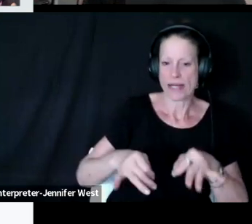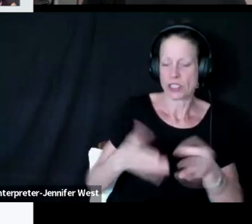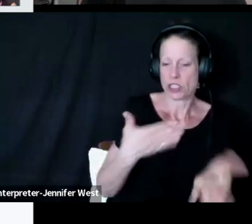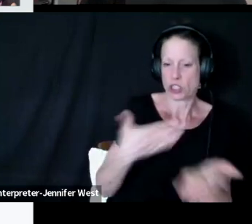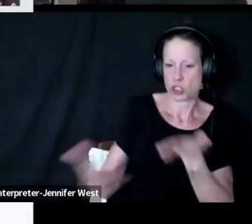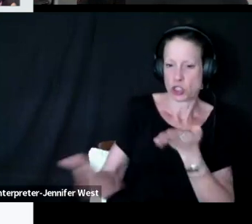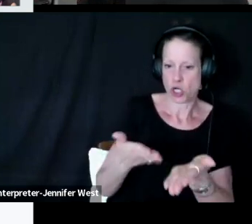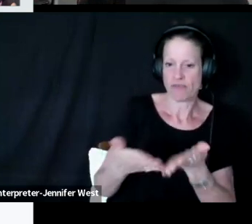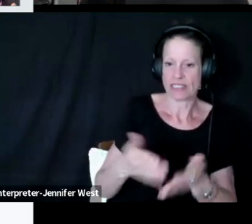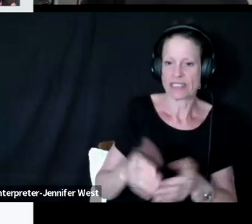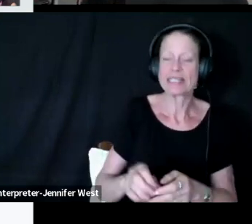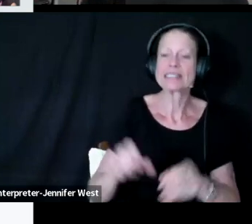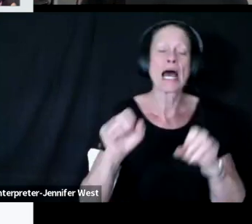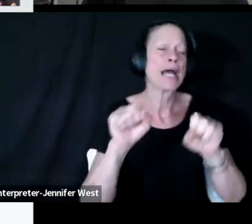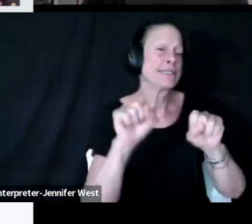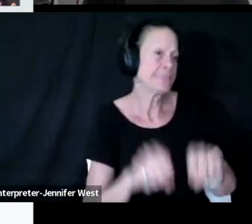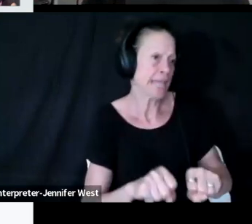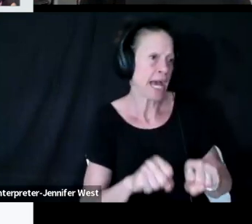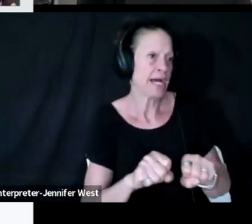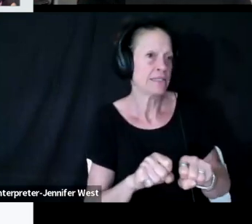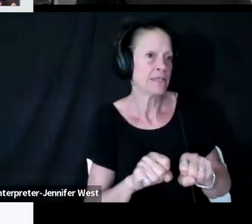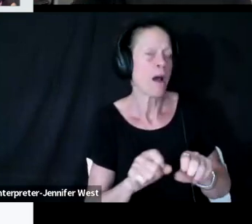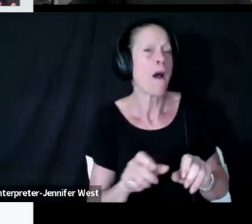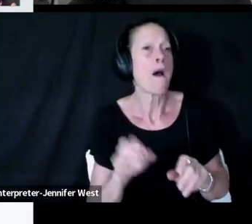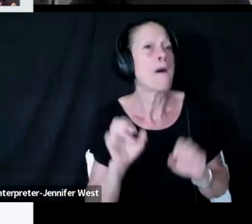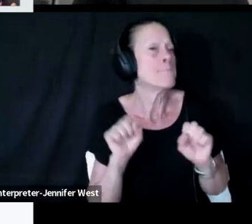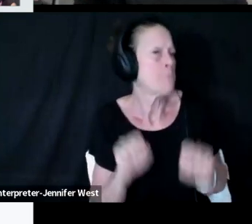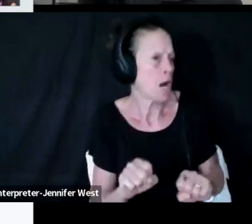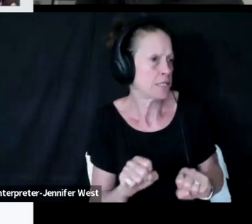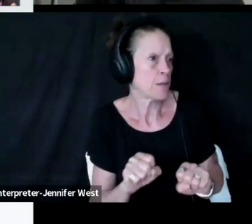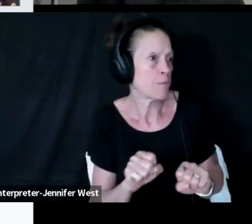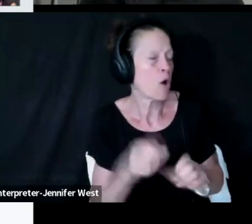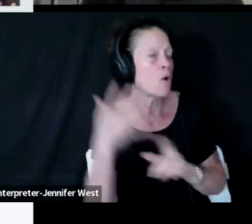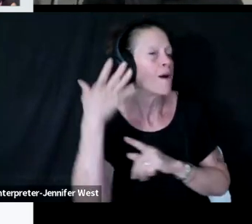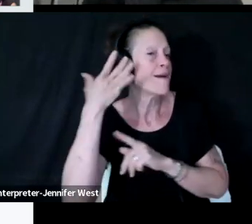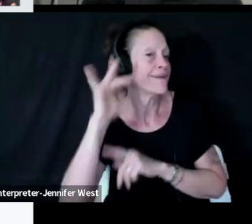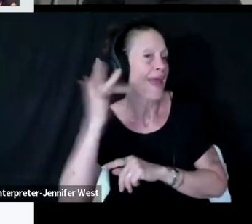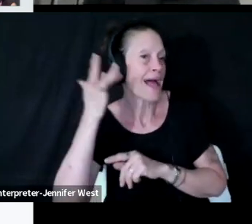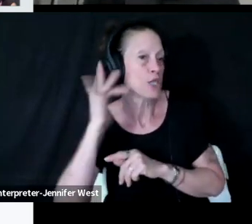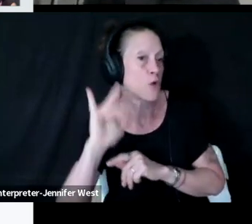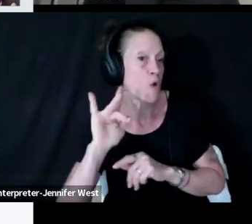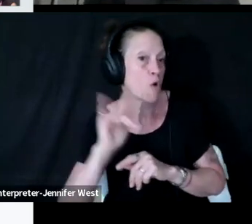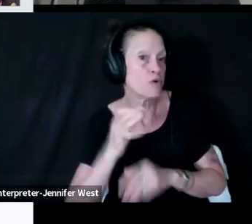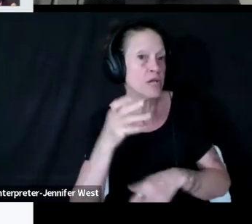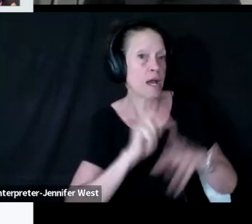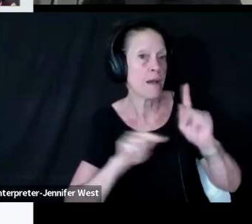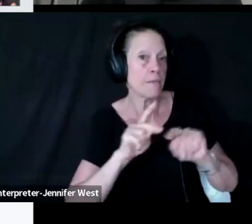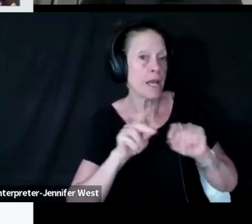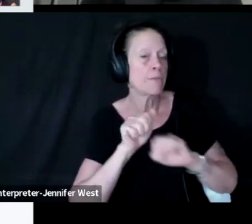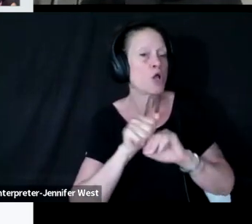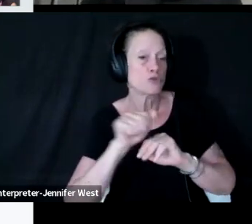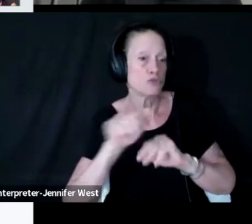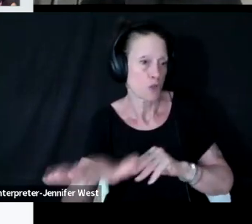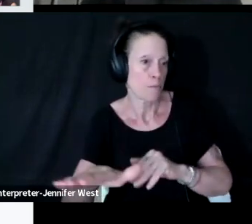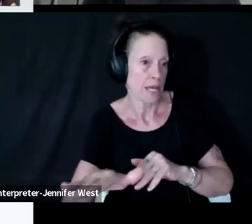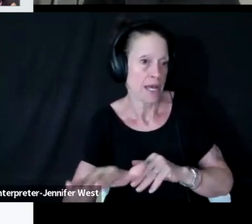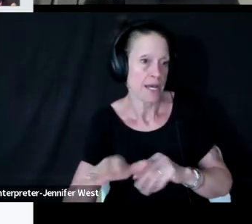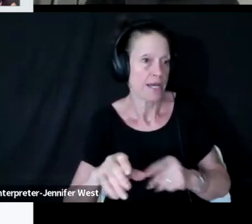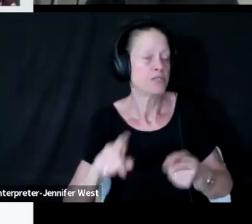is possible. Right now in California, we're having people submit on their personal plans of